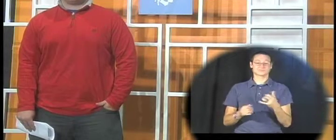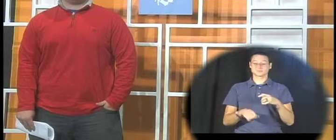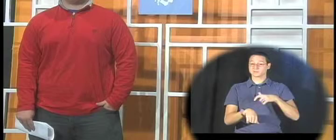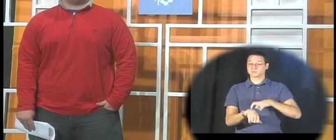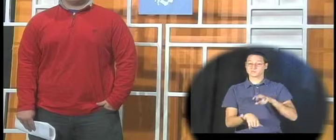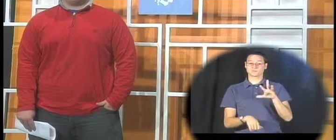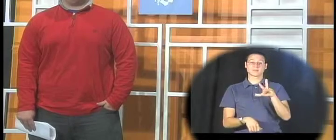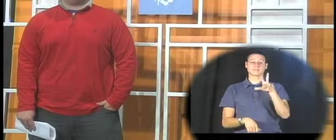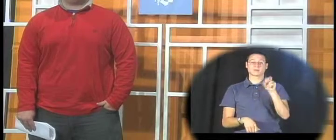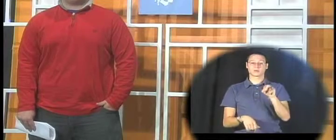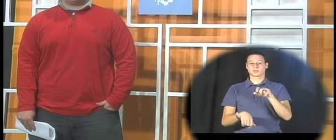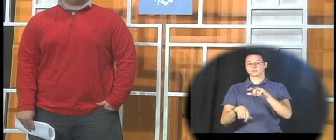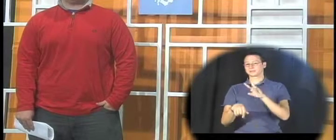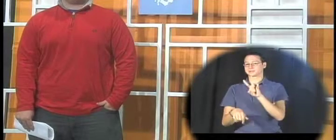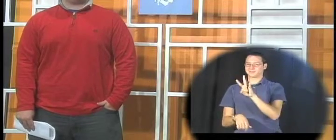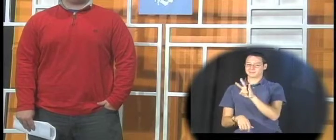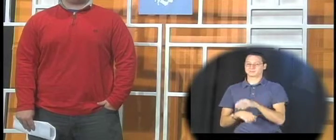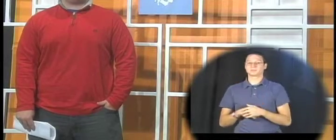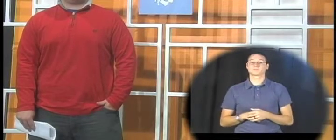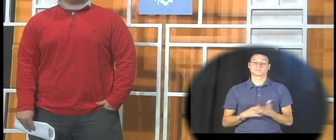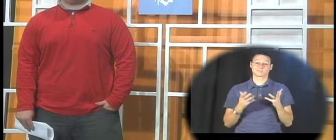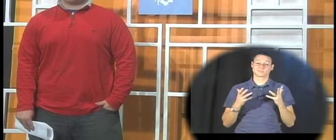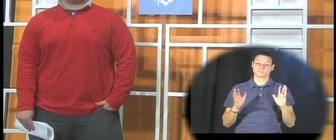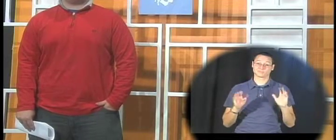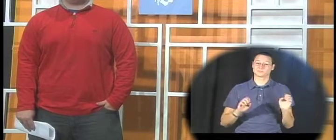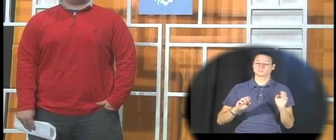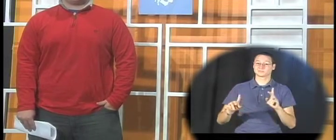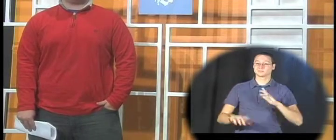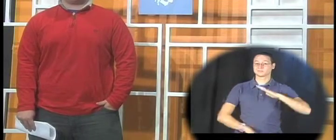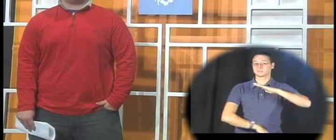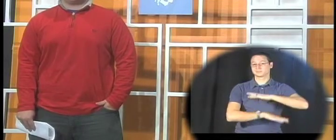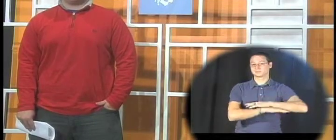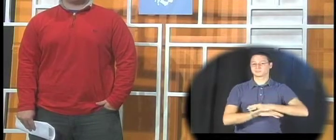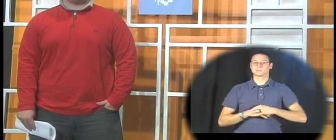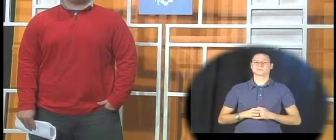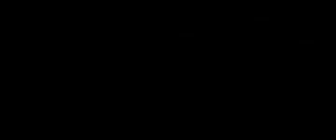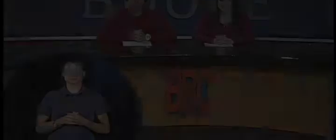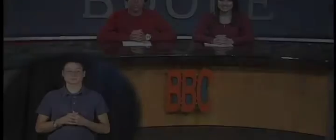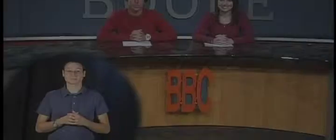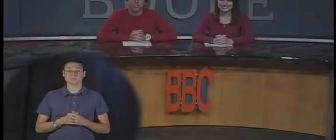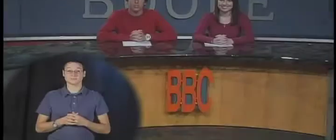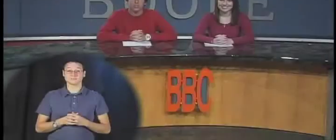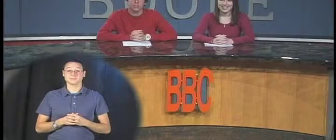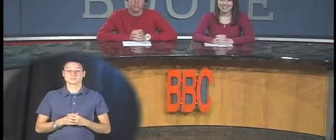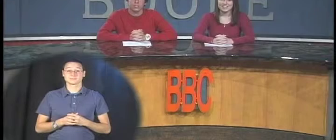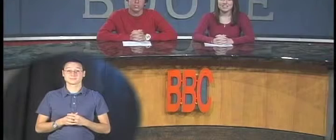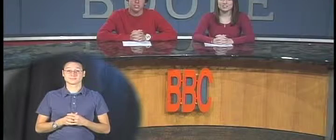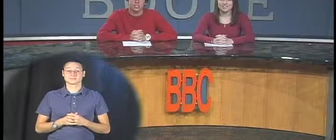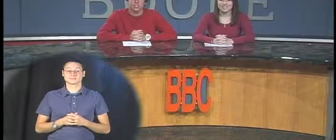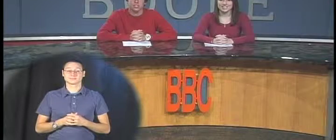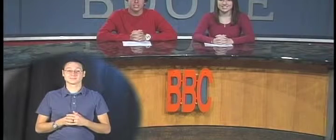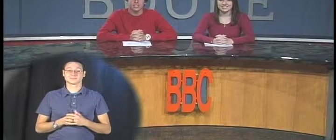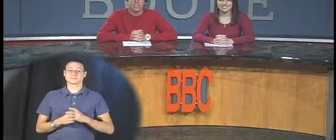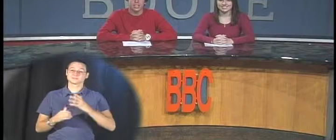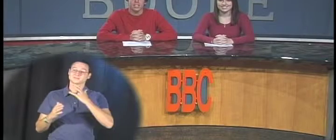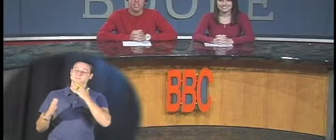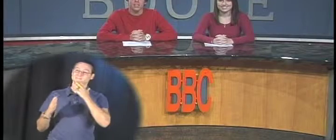5:30 and 7 p.m. That's all from me today, Braves. Now back to Nicole and Andrew at the desk. Thank you,